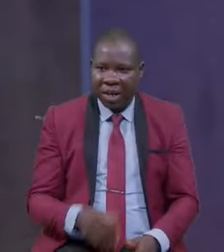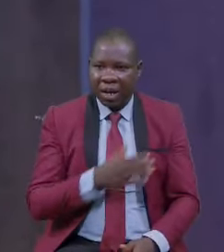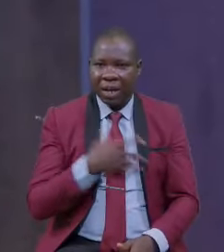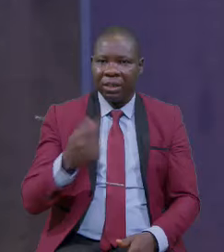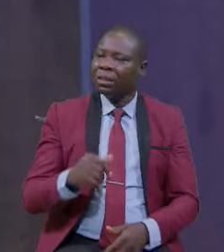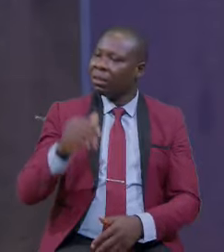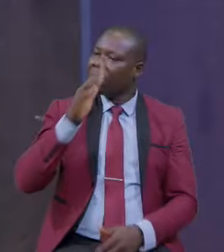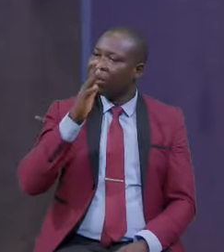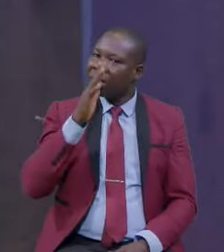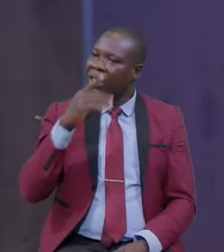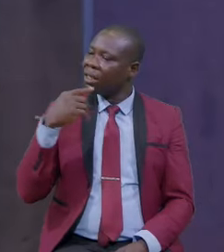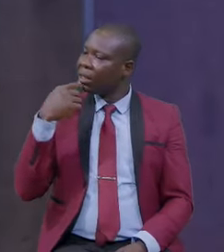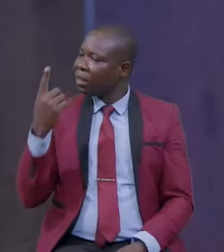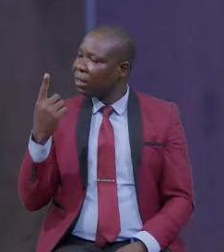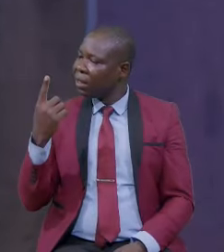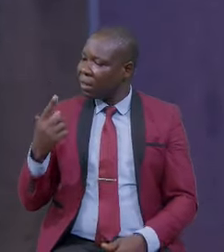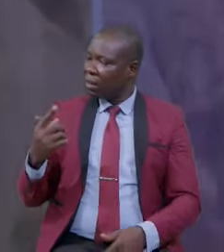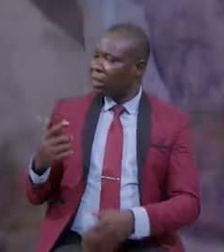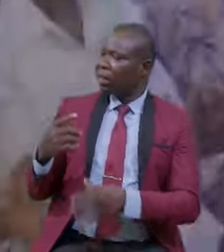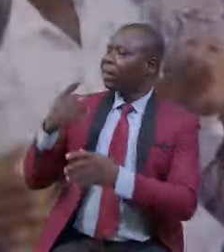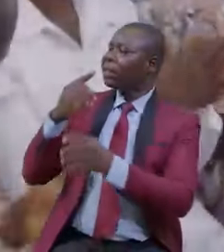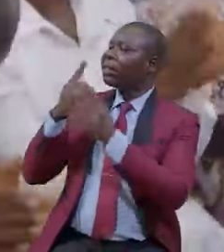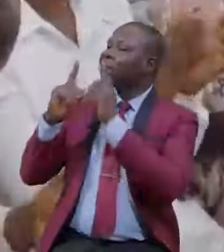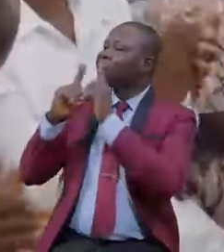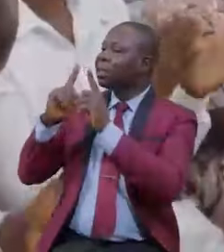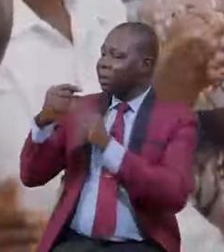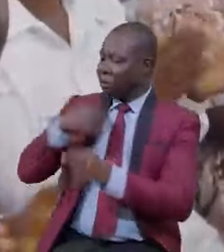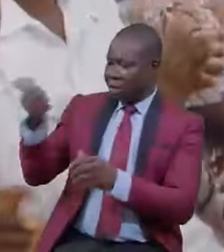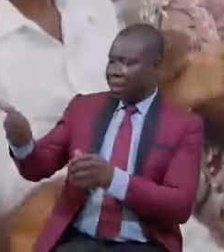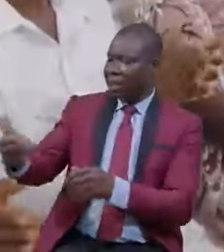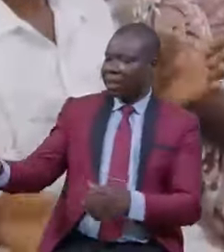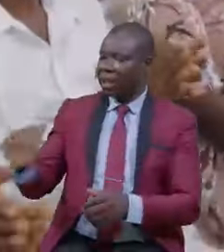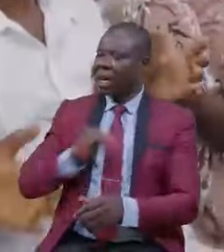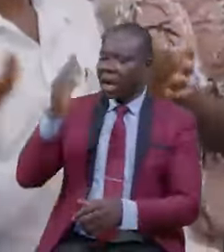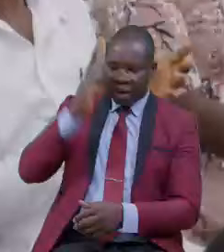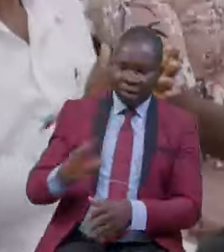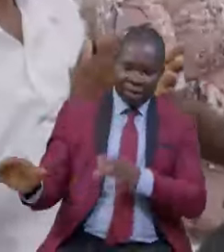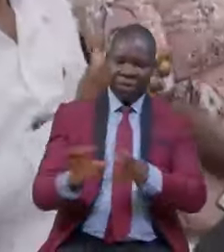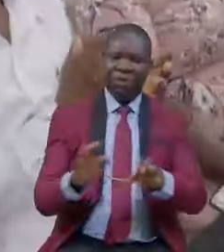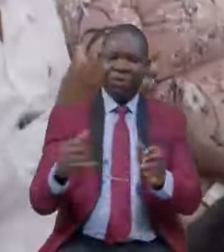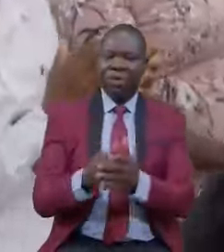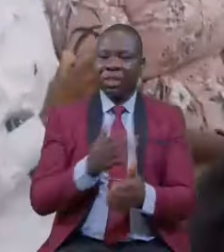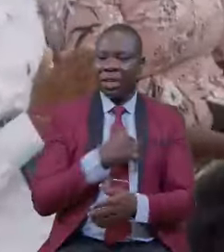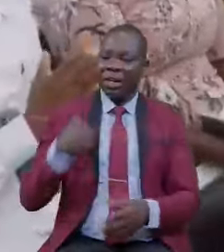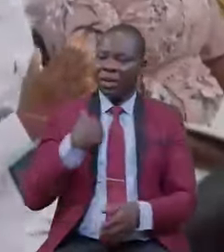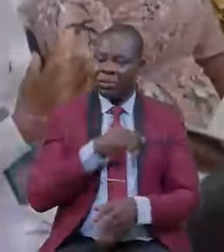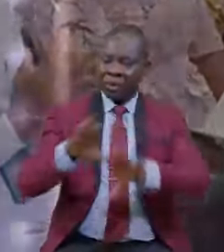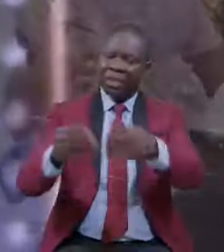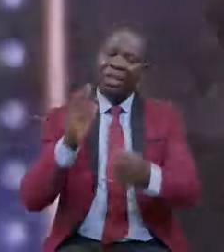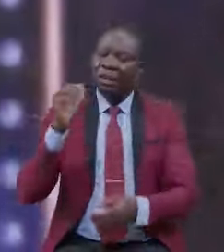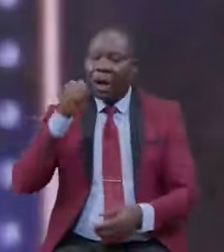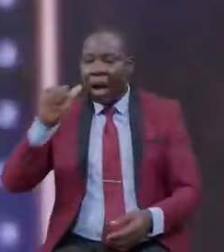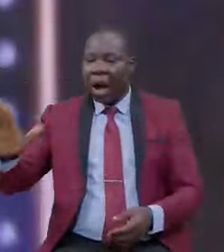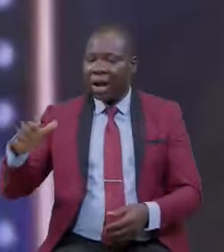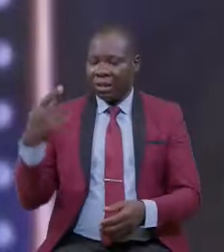me anything, I will do it. And we gave her the gospel, and she received